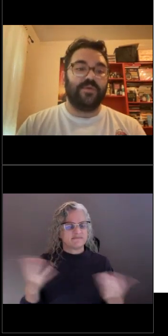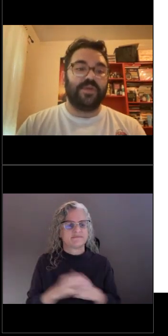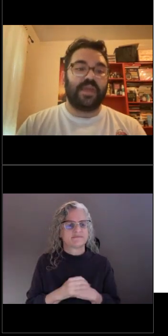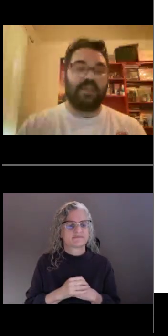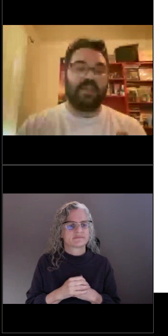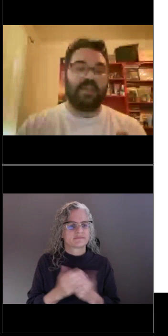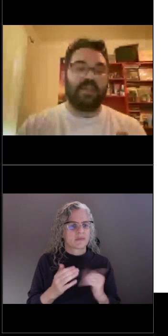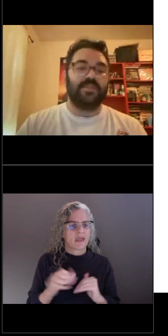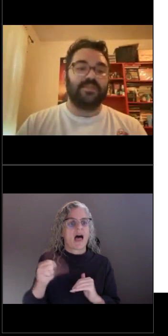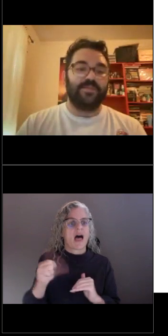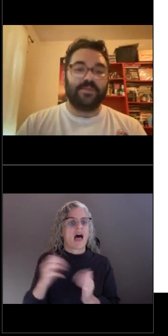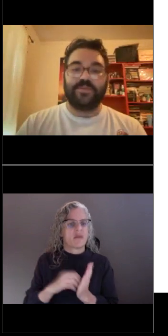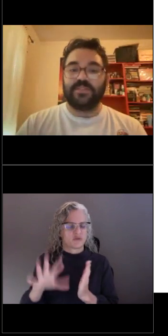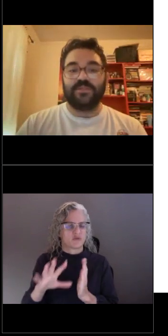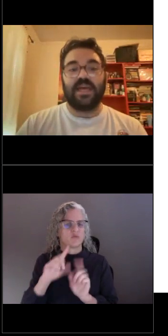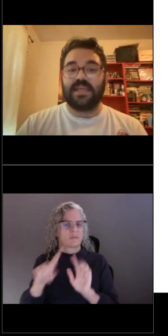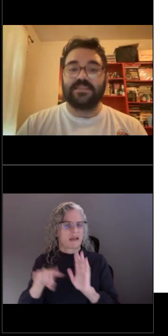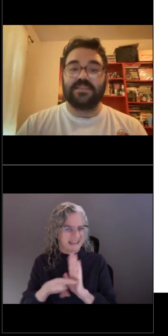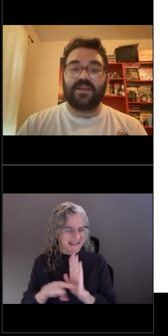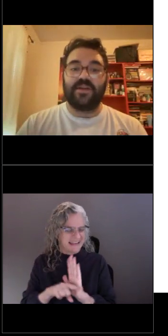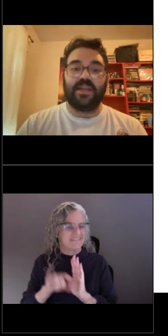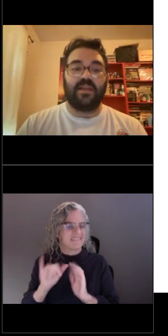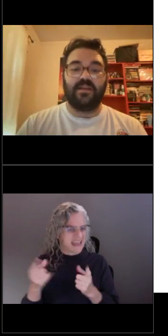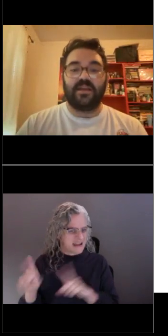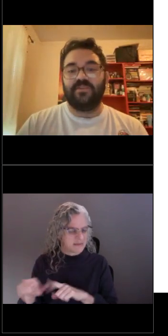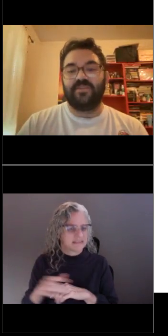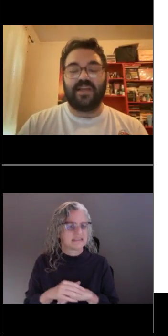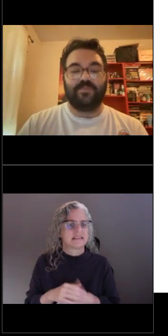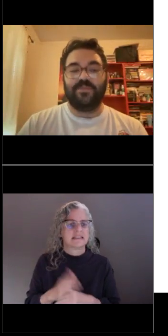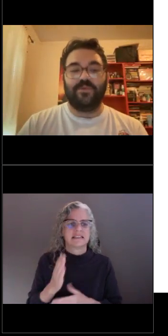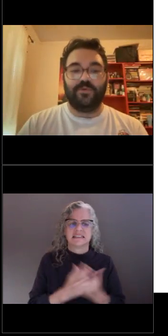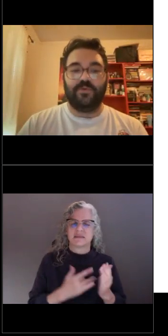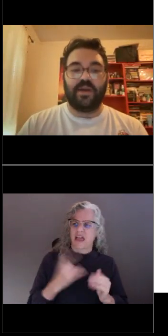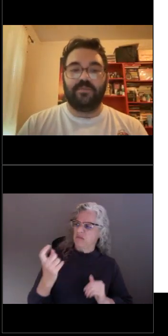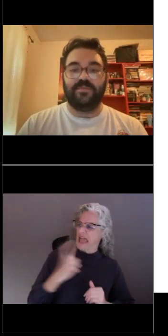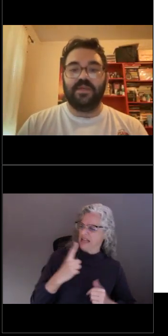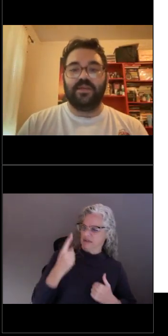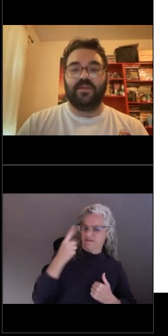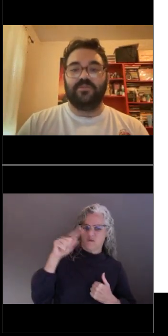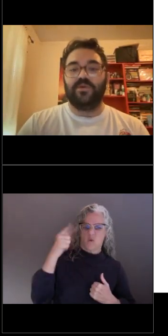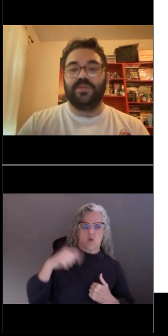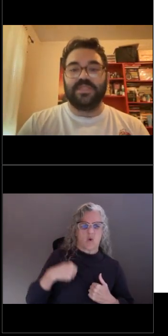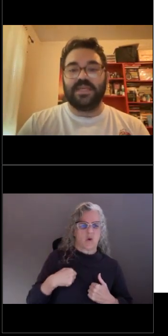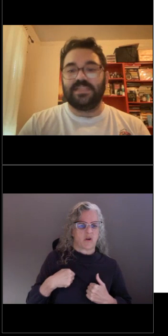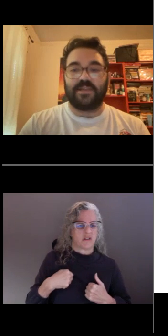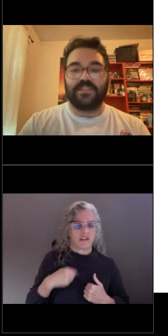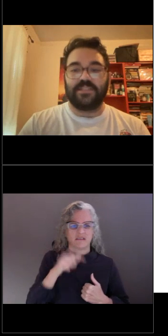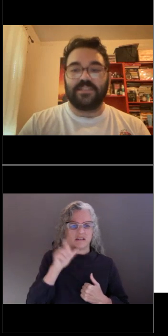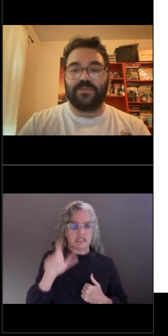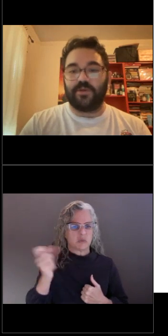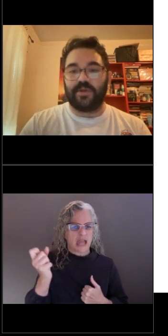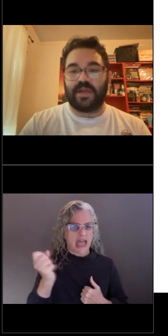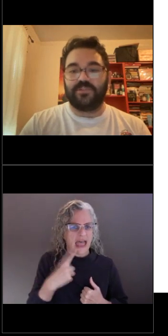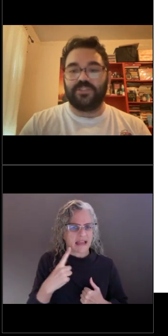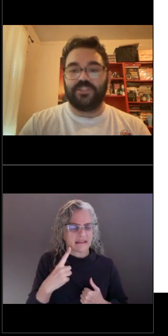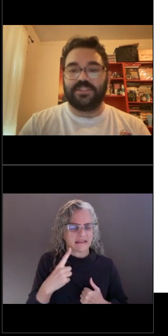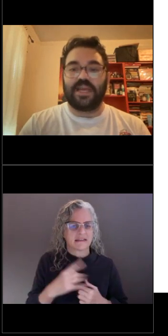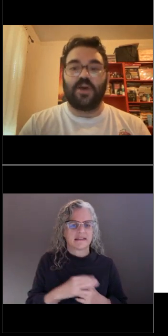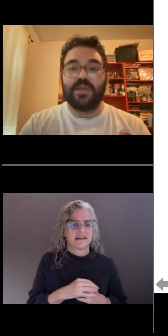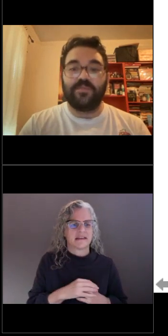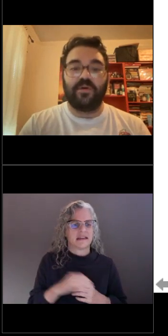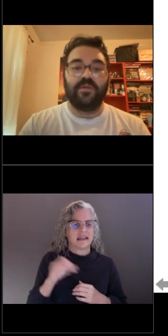people gave. Some people felt it was unnecessary and kind of felt like people who don't use the expected pronouns